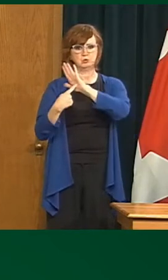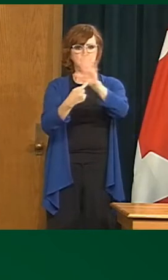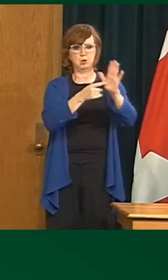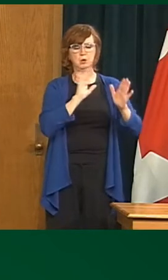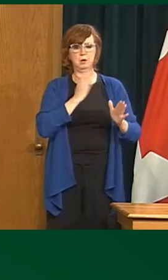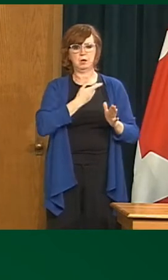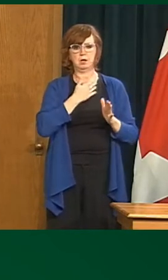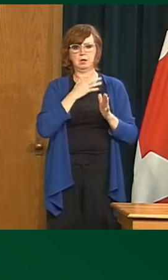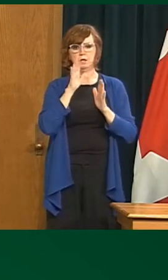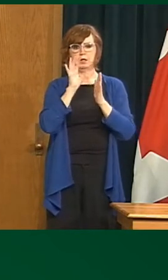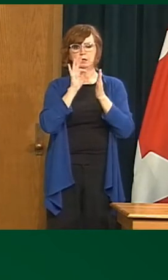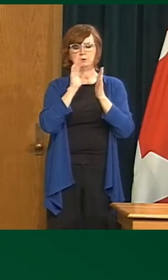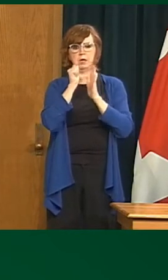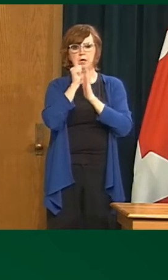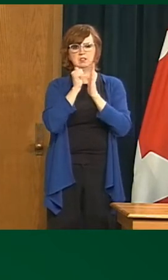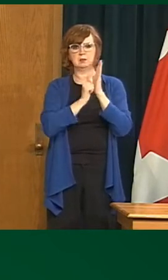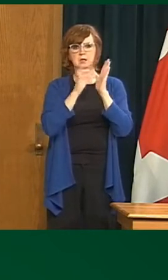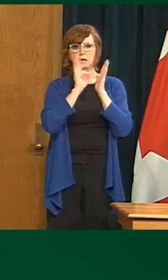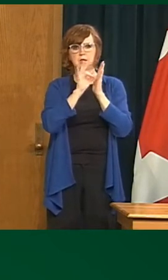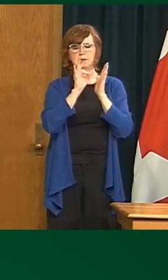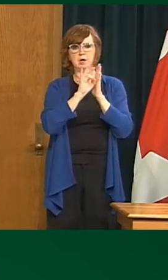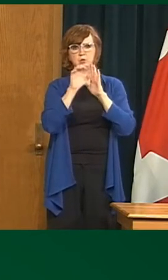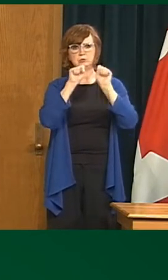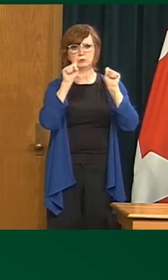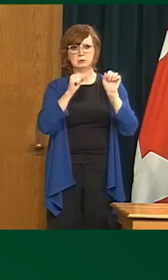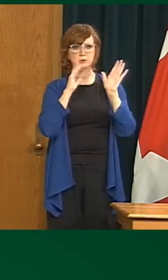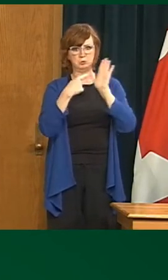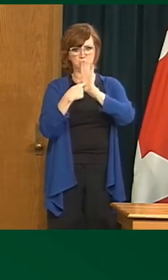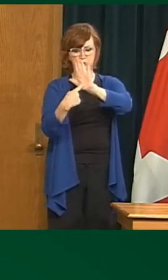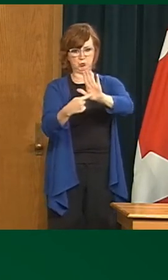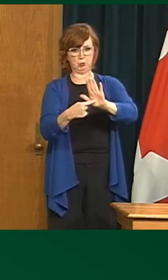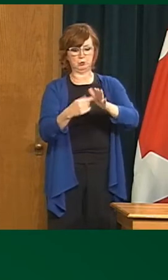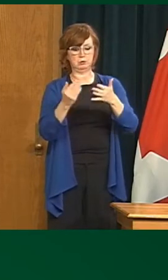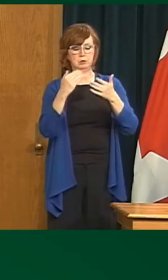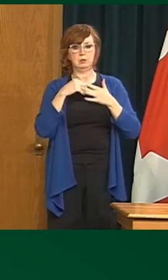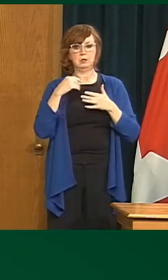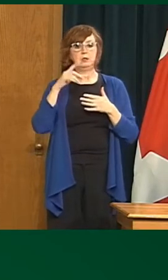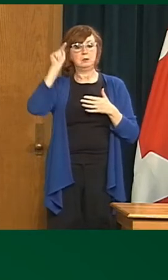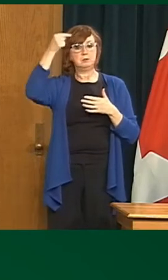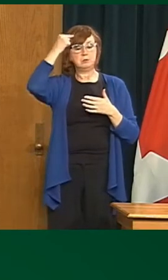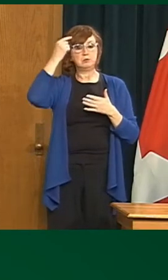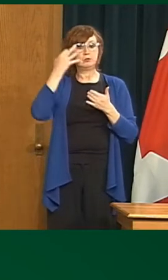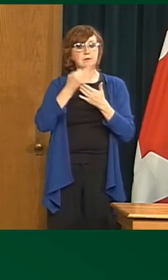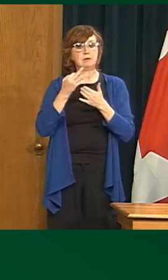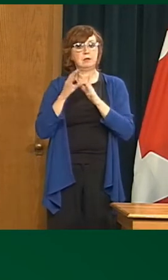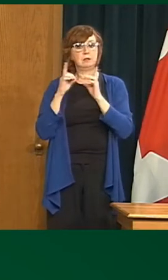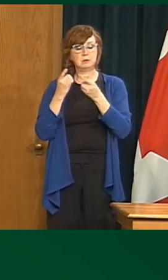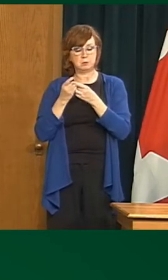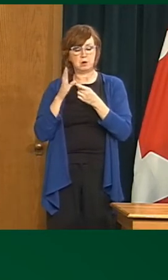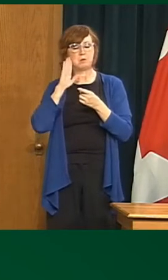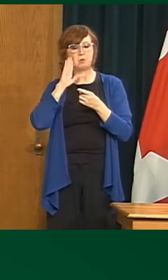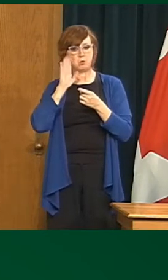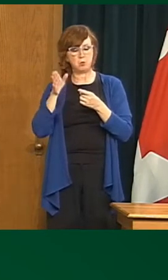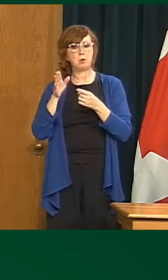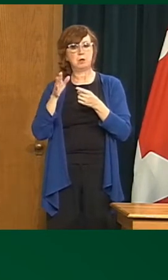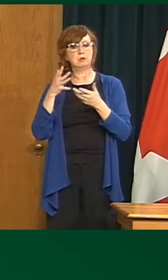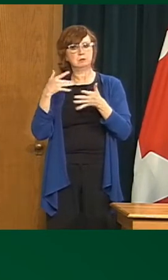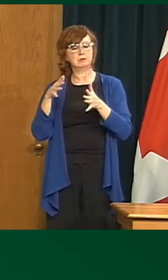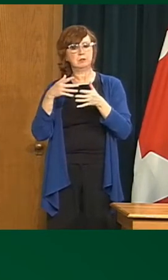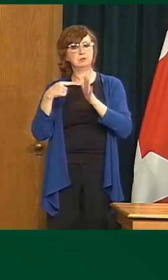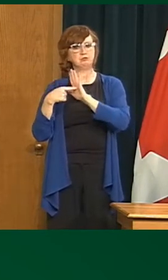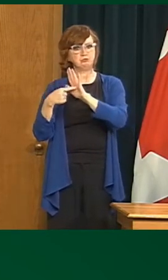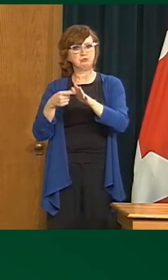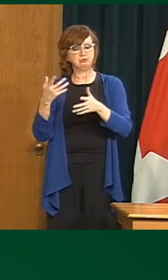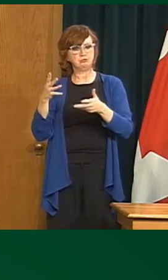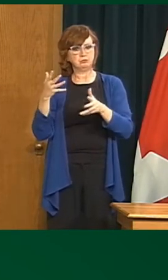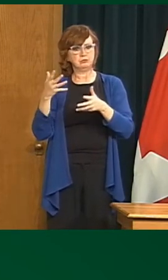Minister of Finance has already released a number of different revenue projections as the Ministry of Finance can best assess